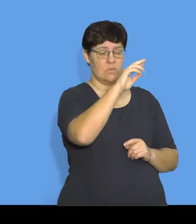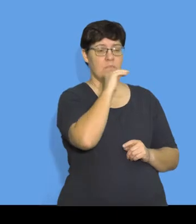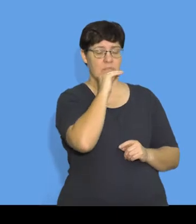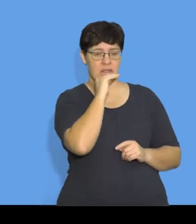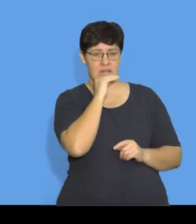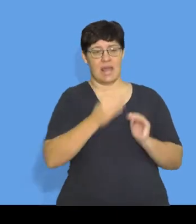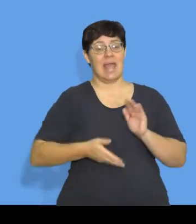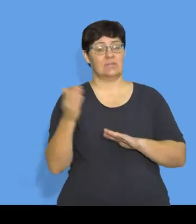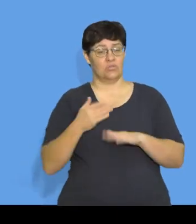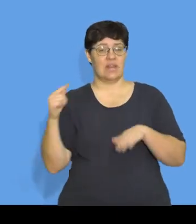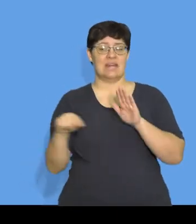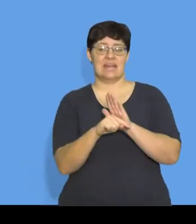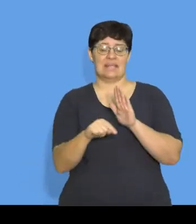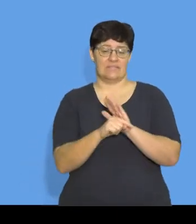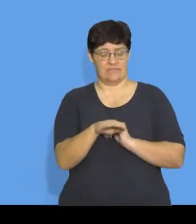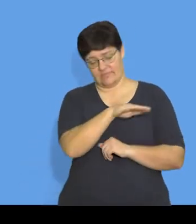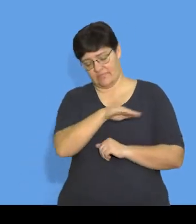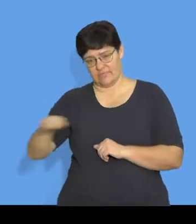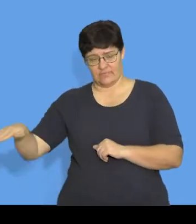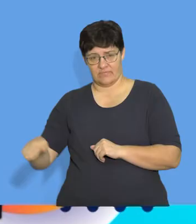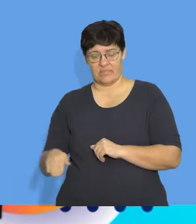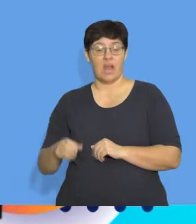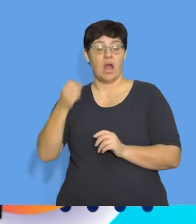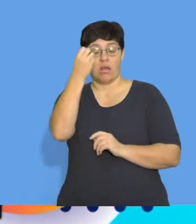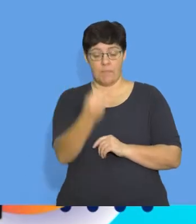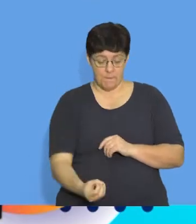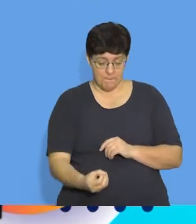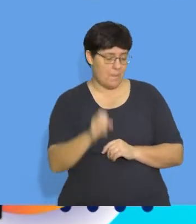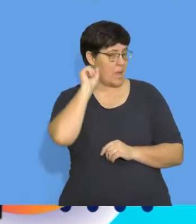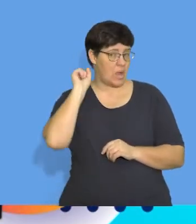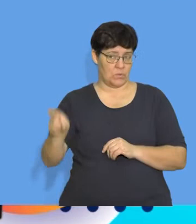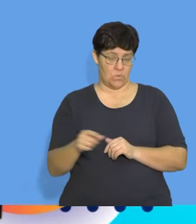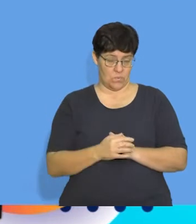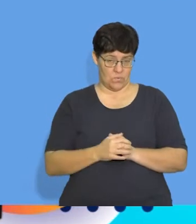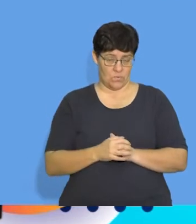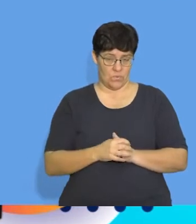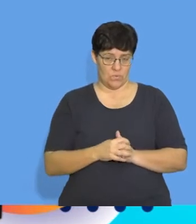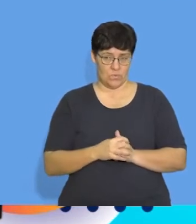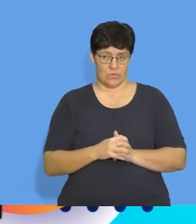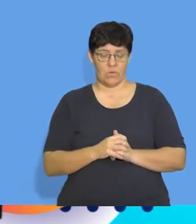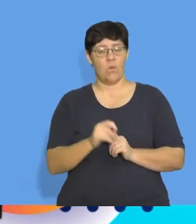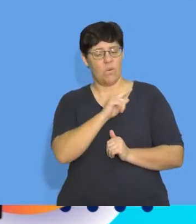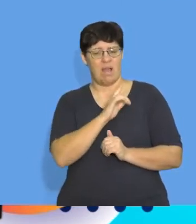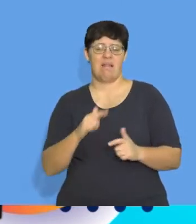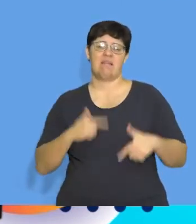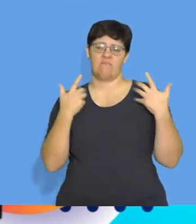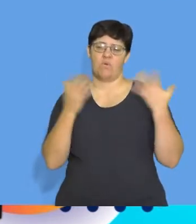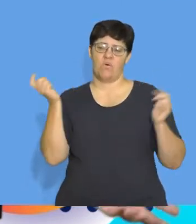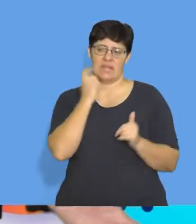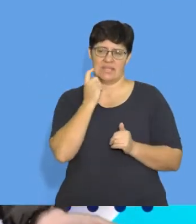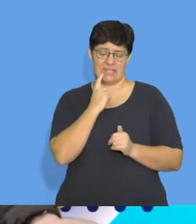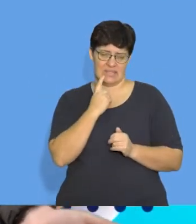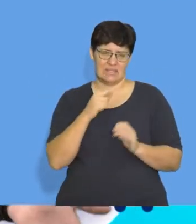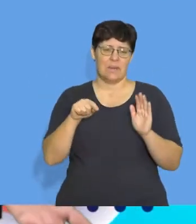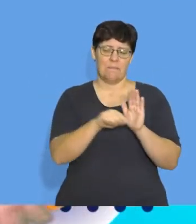the whole way through. I'm ignoring the time it spends on the ground for now, okay, because that just makes our life easier. But acceleration due to gravity is not going